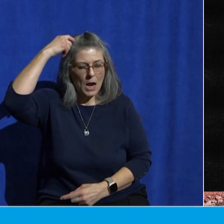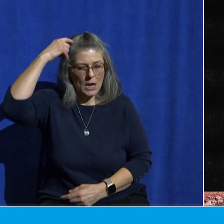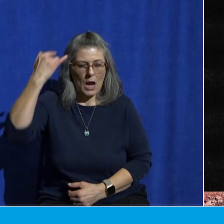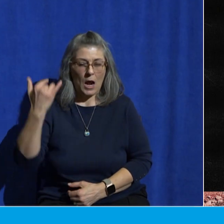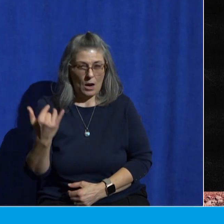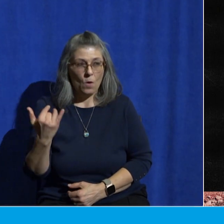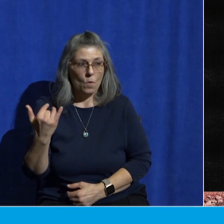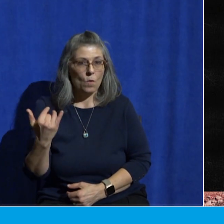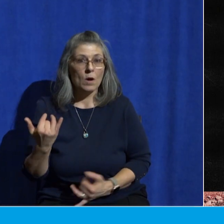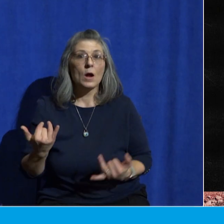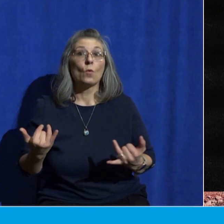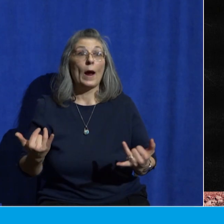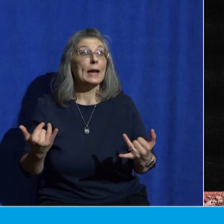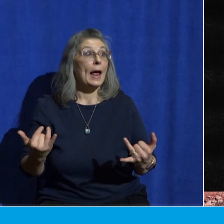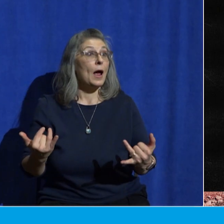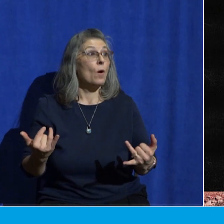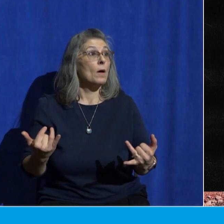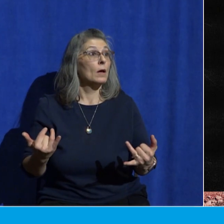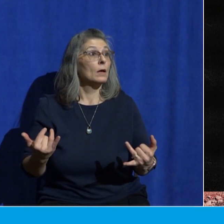now